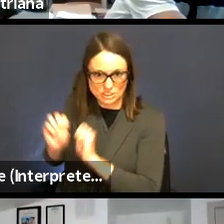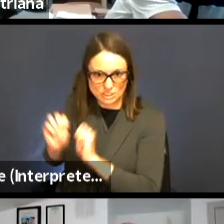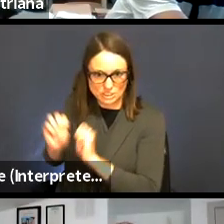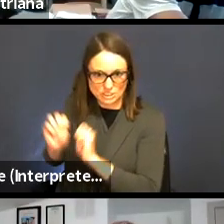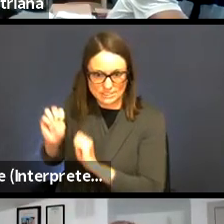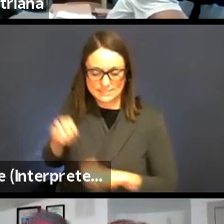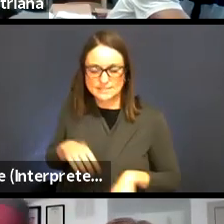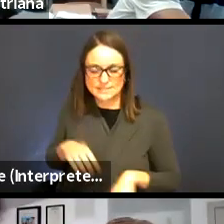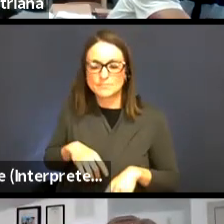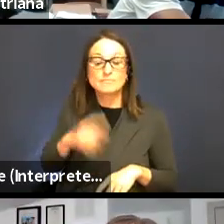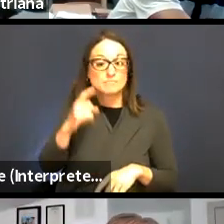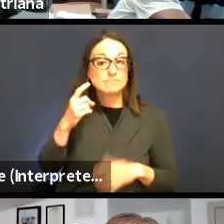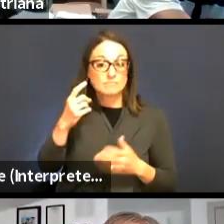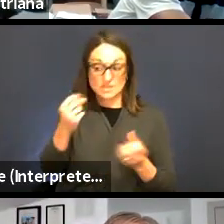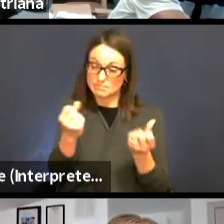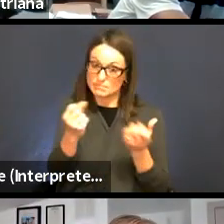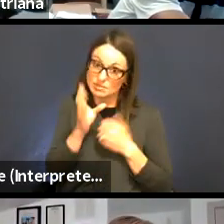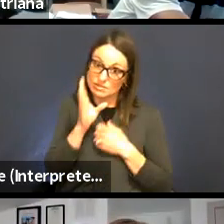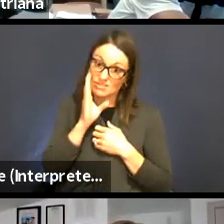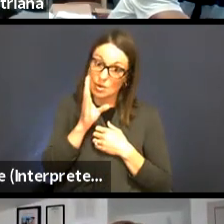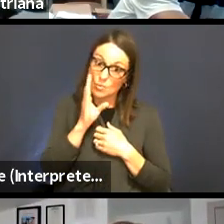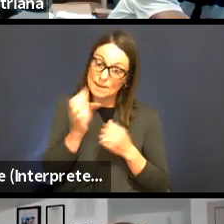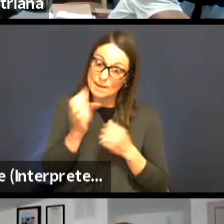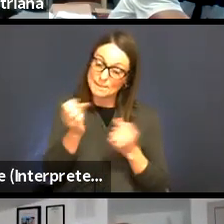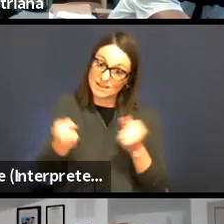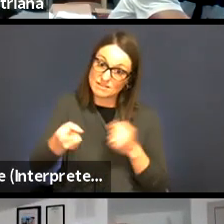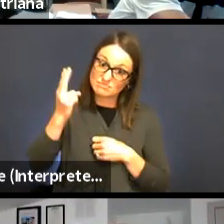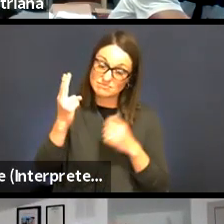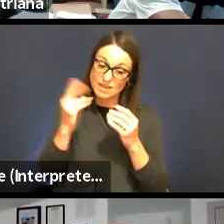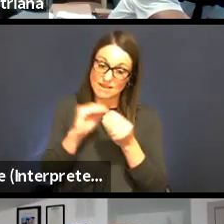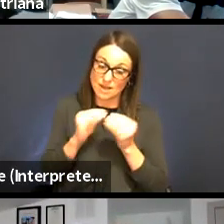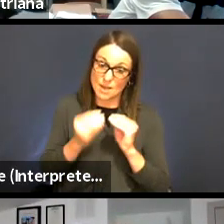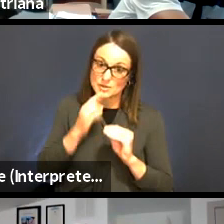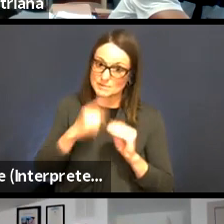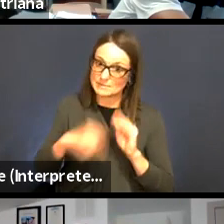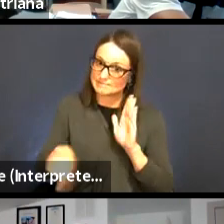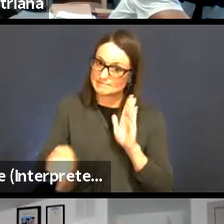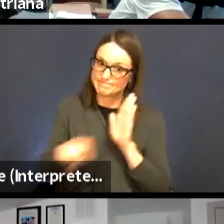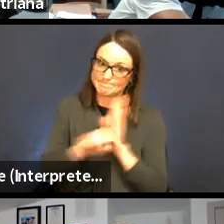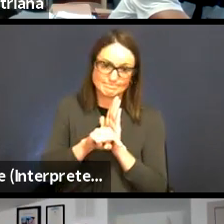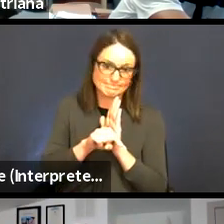reasonable number that would be pretty negative about the online experience.